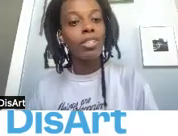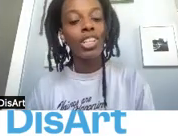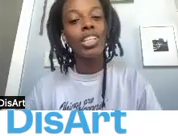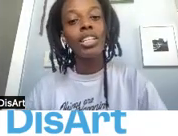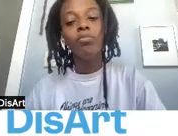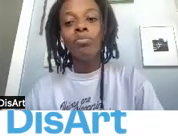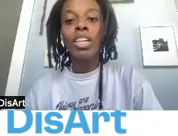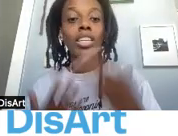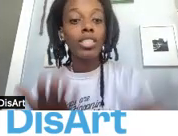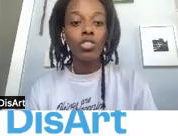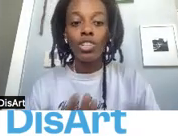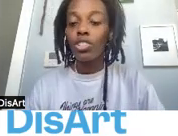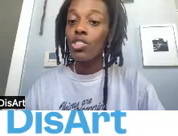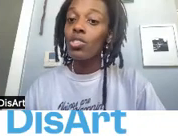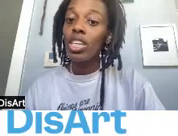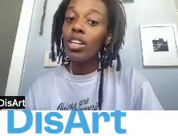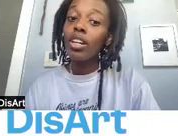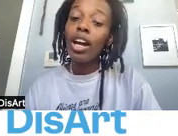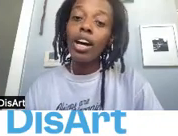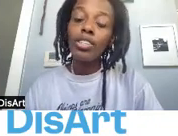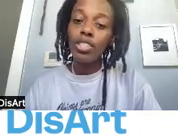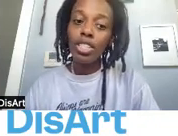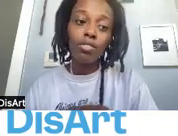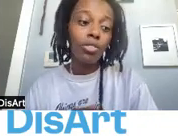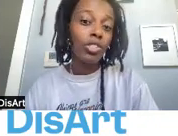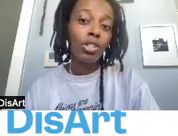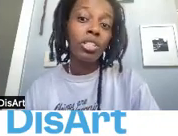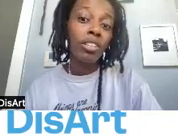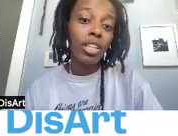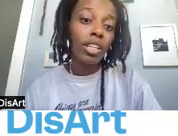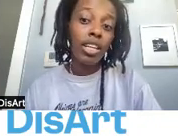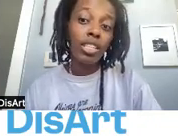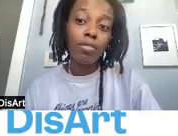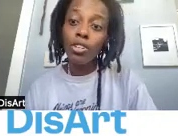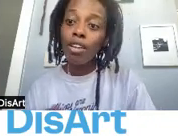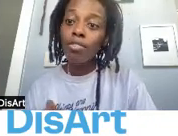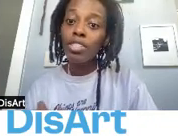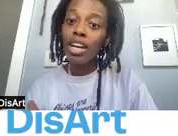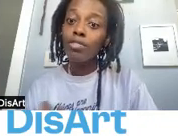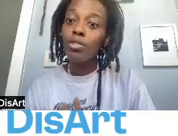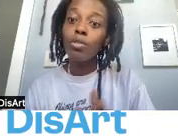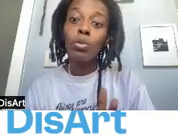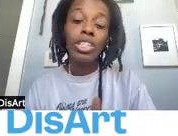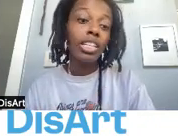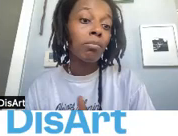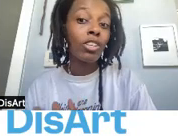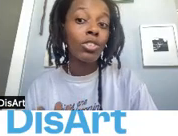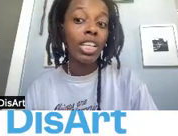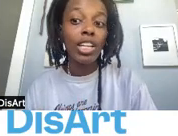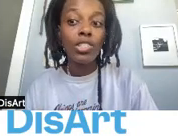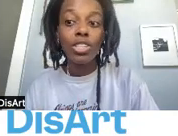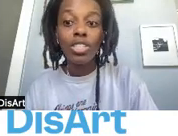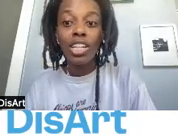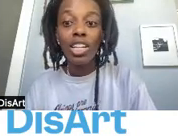and exhibition is a structure that you see here. Just to give you a description of it, it is a photograph of the side view of a wooden and